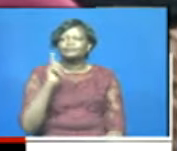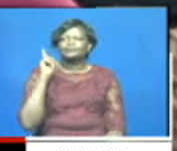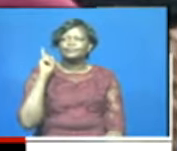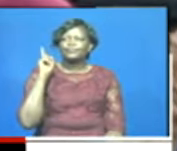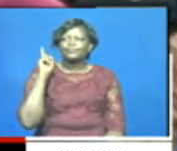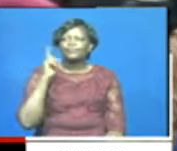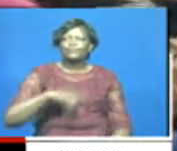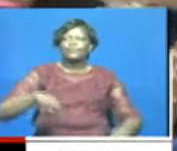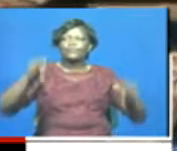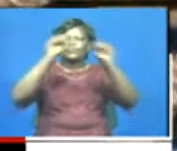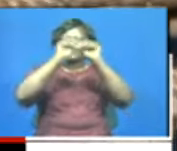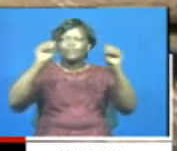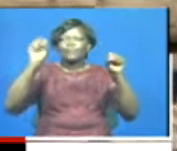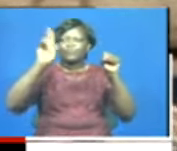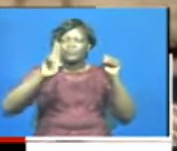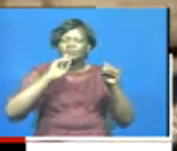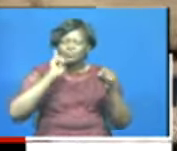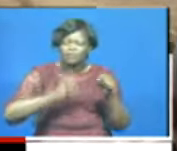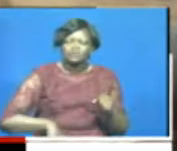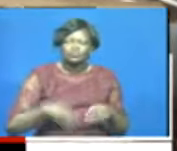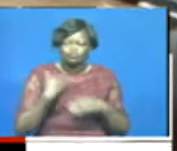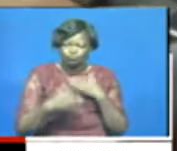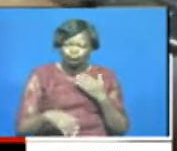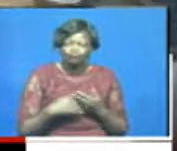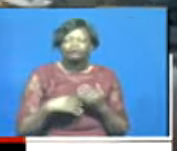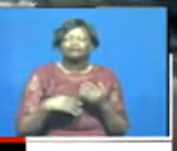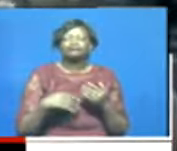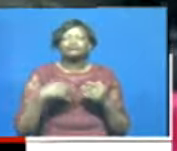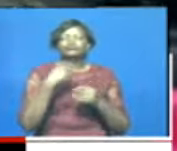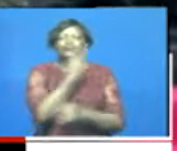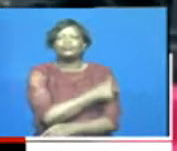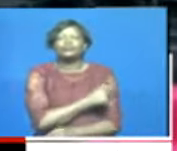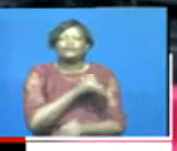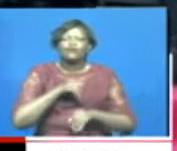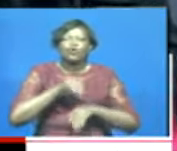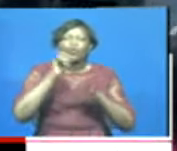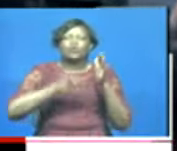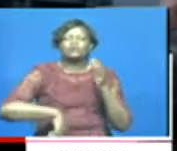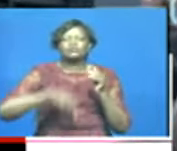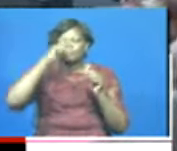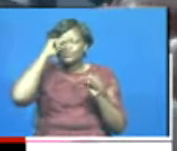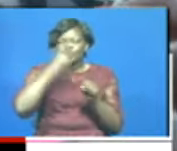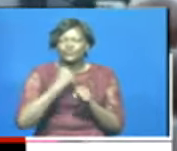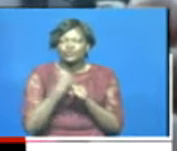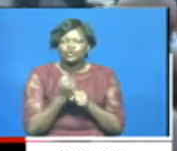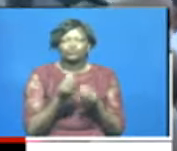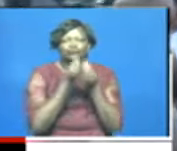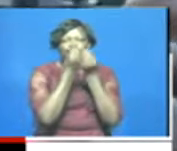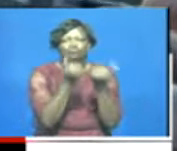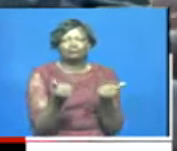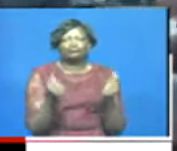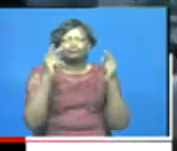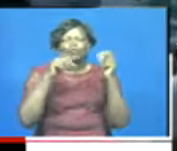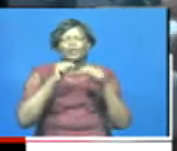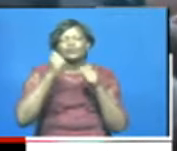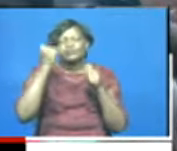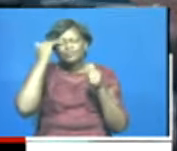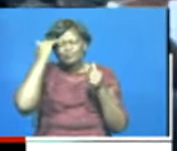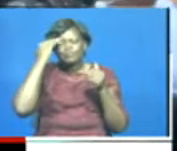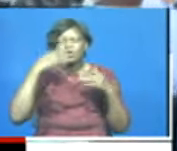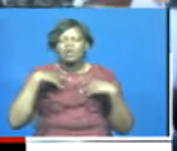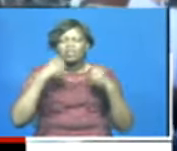President Kenyatta said the construction of the hospital was in line with the government's efforts to tackle the issue of mental health that